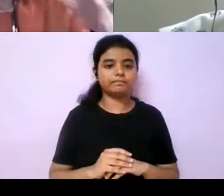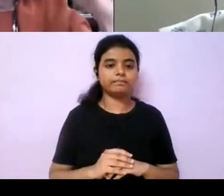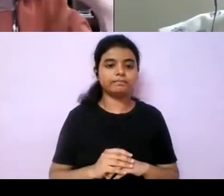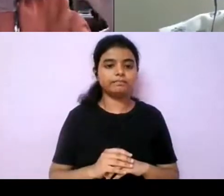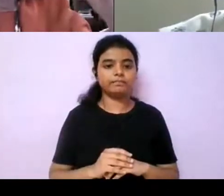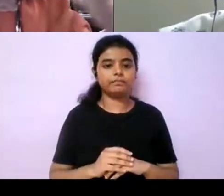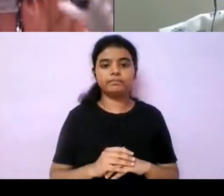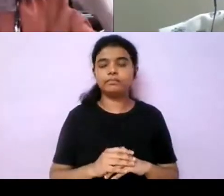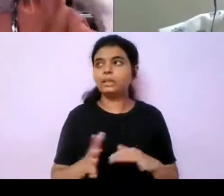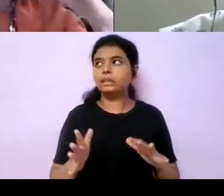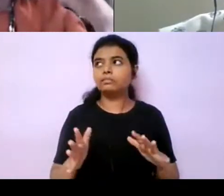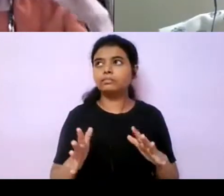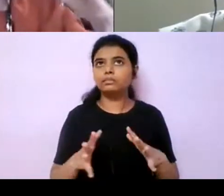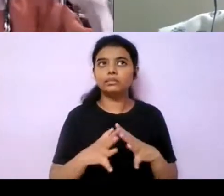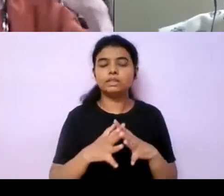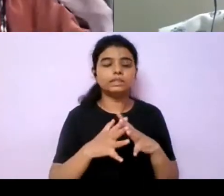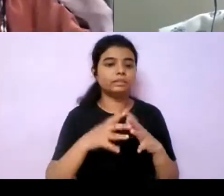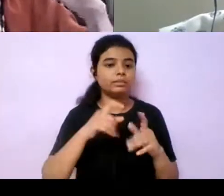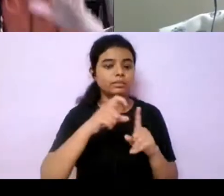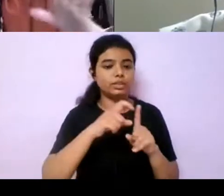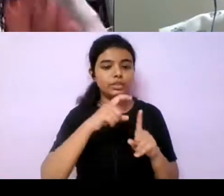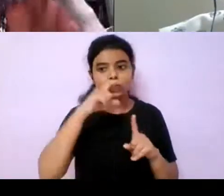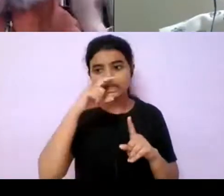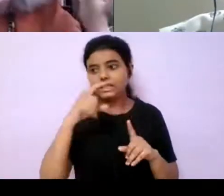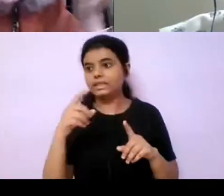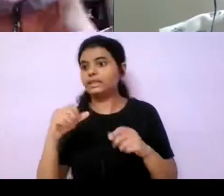a blanket, the dignity of risk.